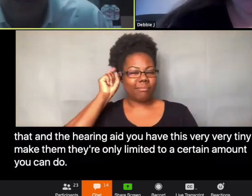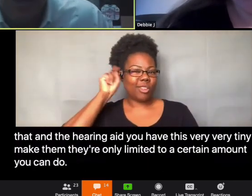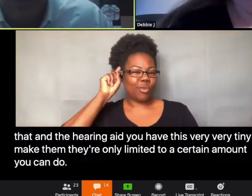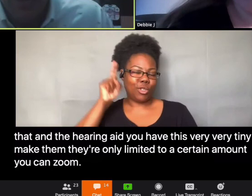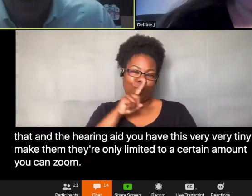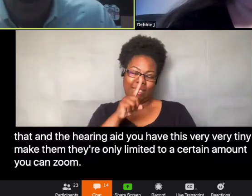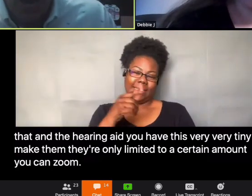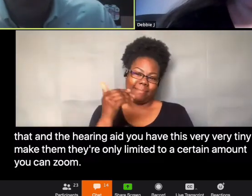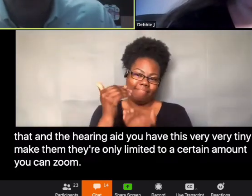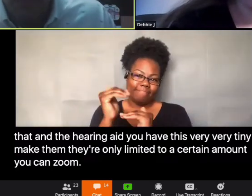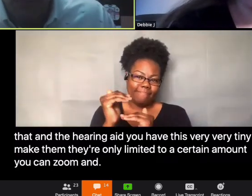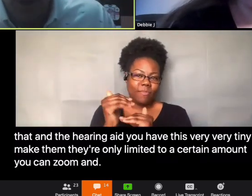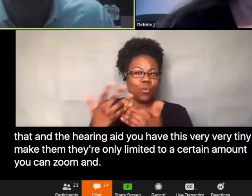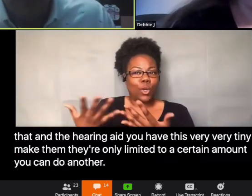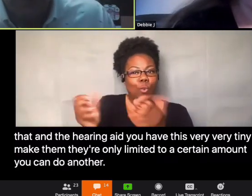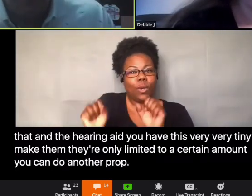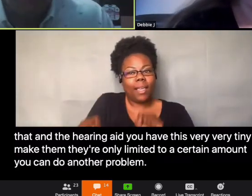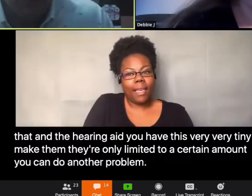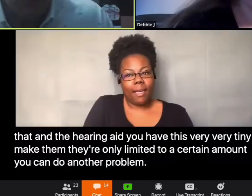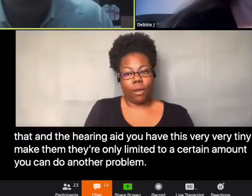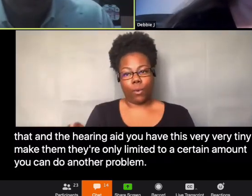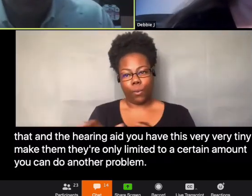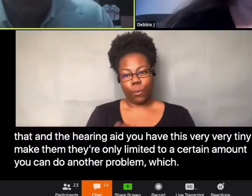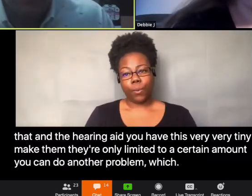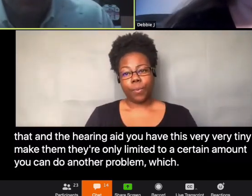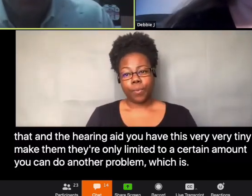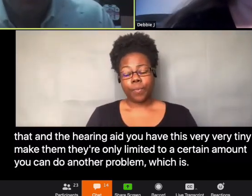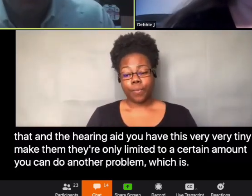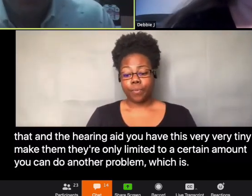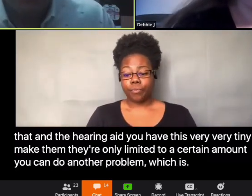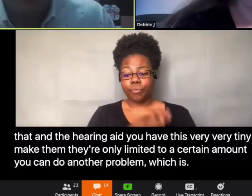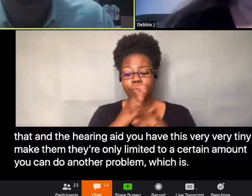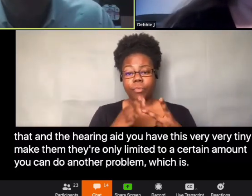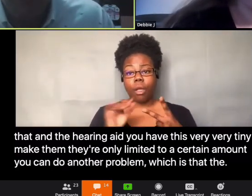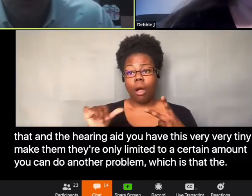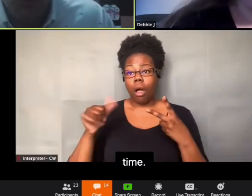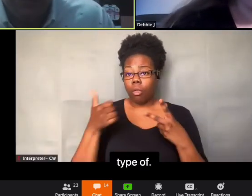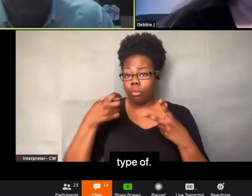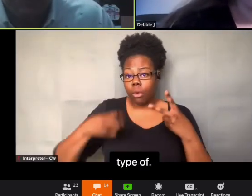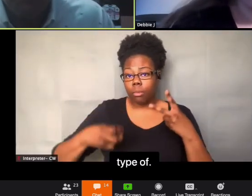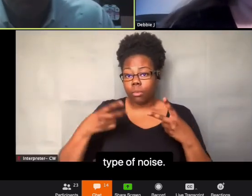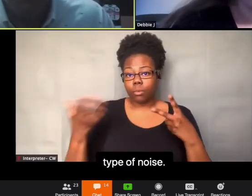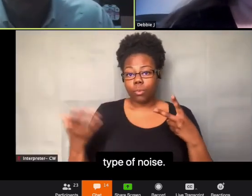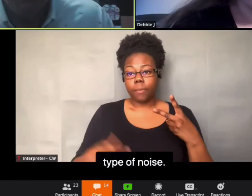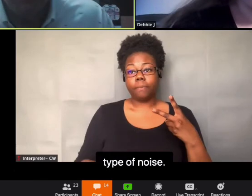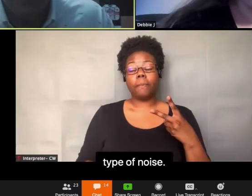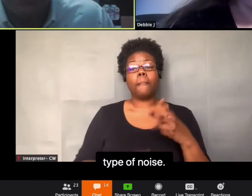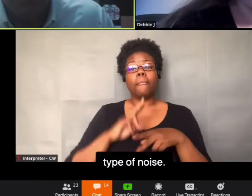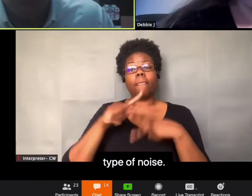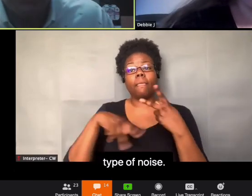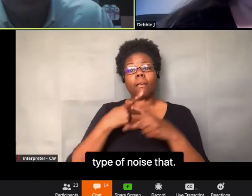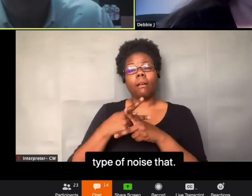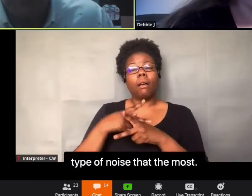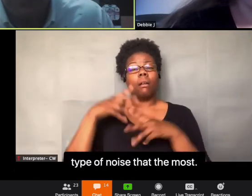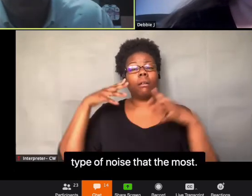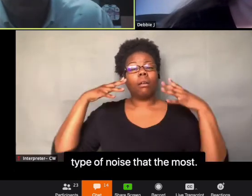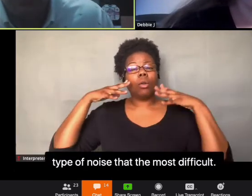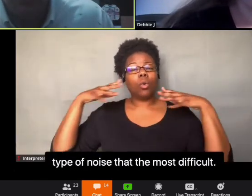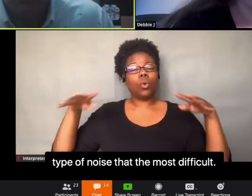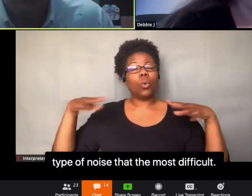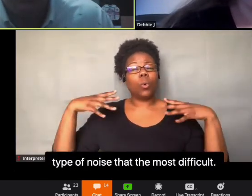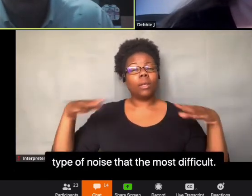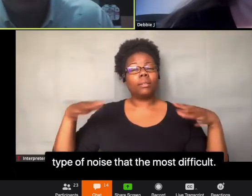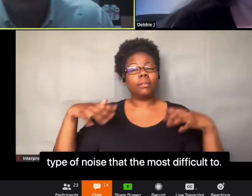do. Another problem, which is that the type of noise that the most